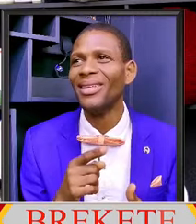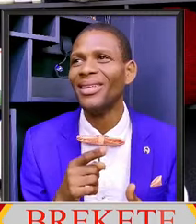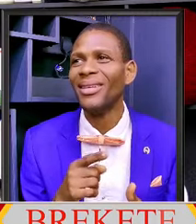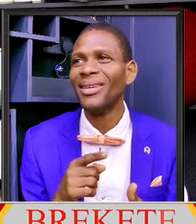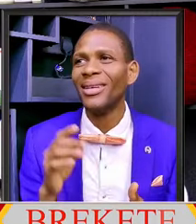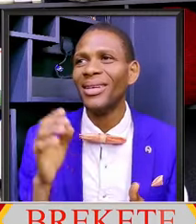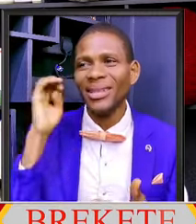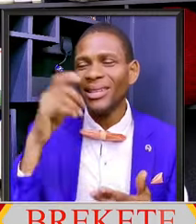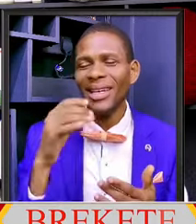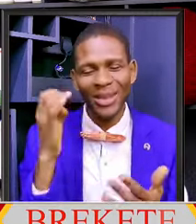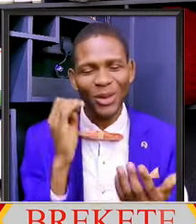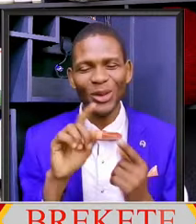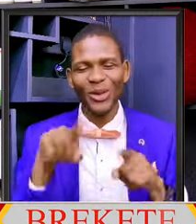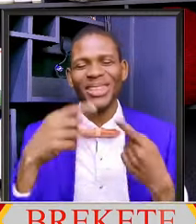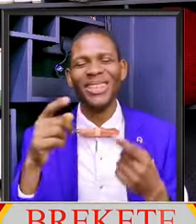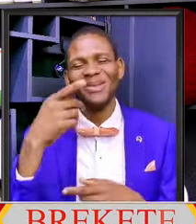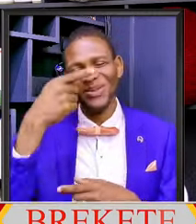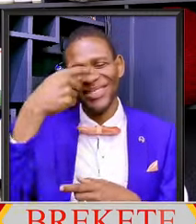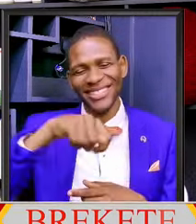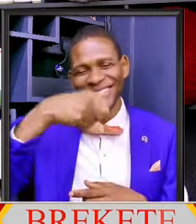may say he won't go easy himself.